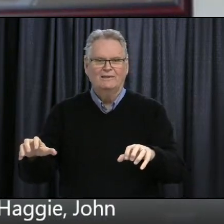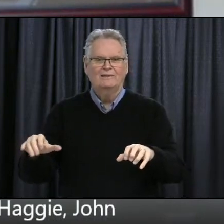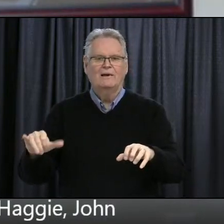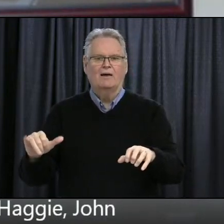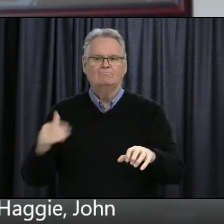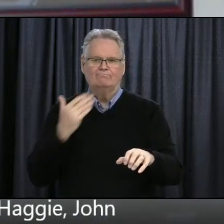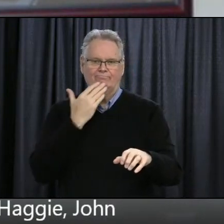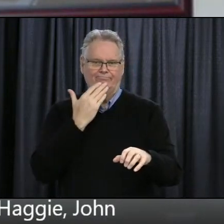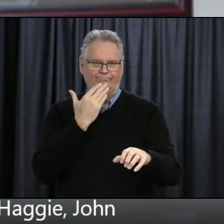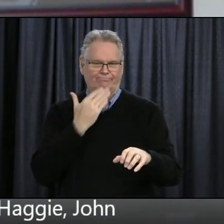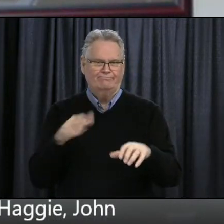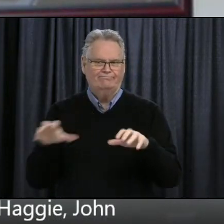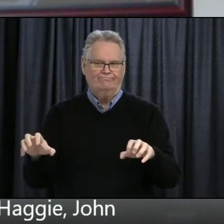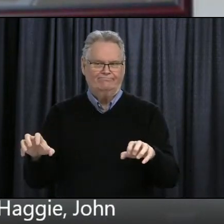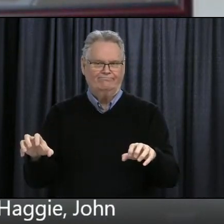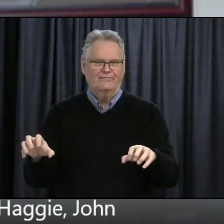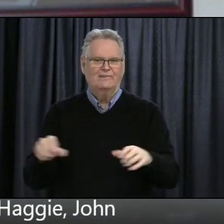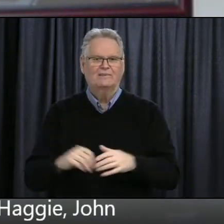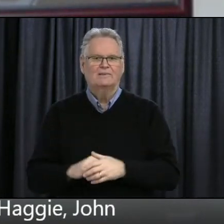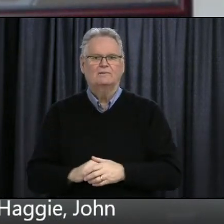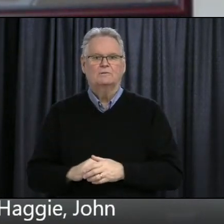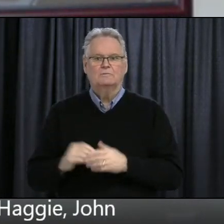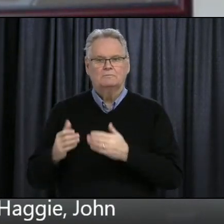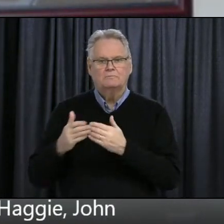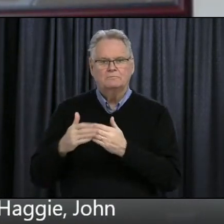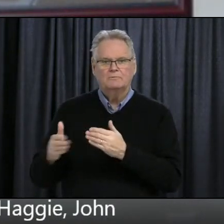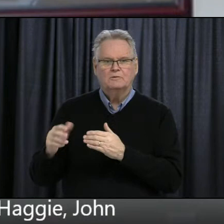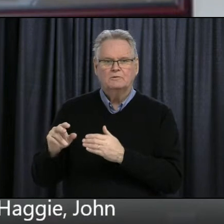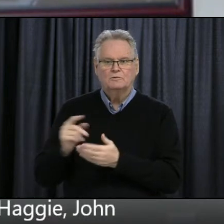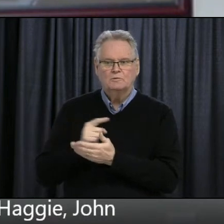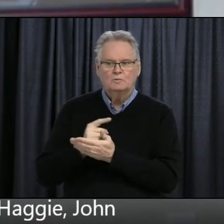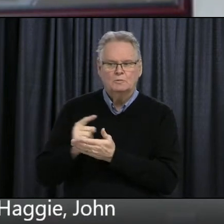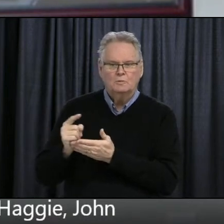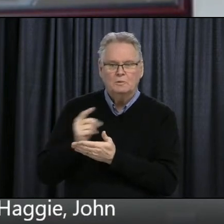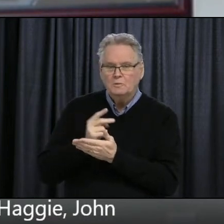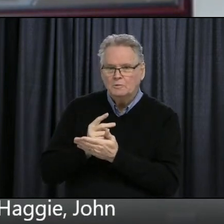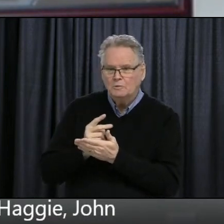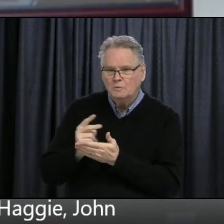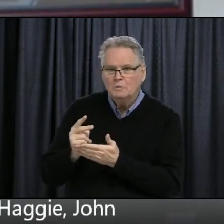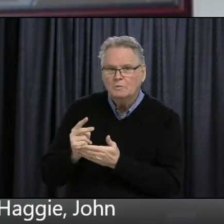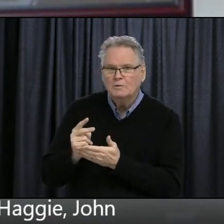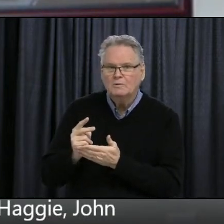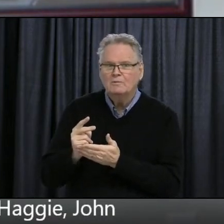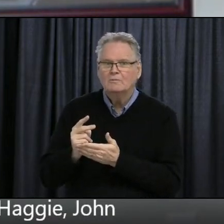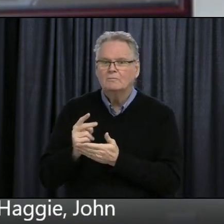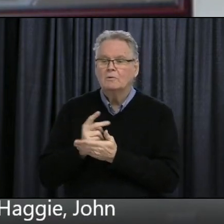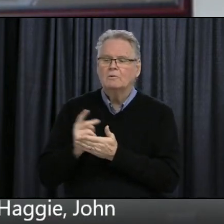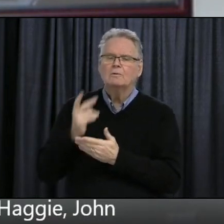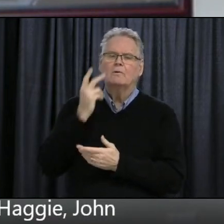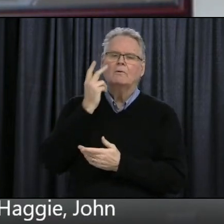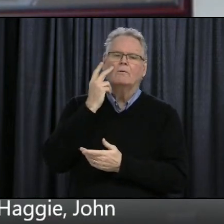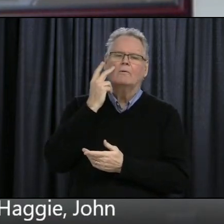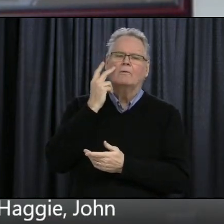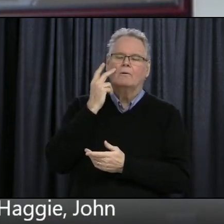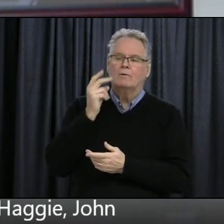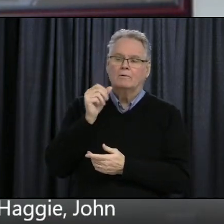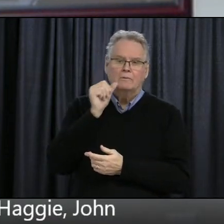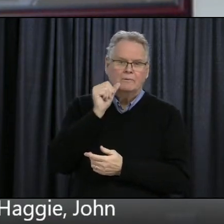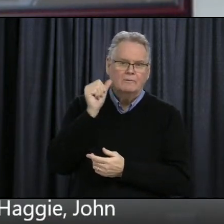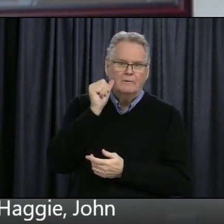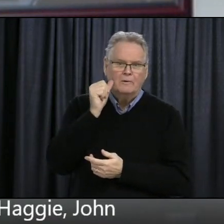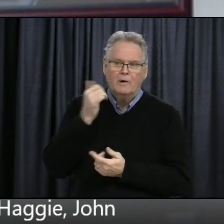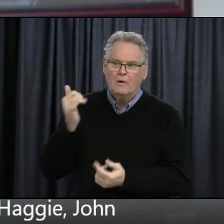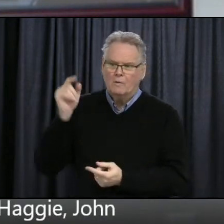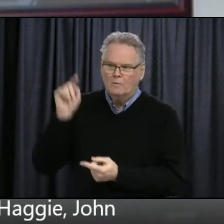happen over the next 10 to 14 days very much depends on what we did yesterday at the weekend, what we do today, and what we will